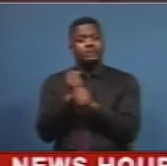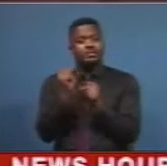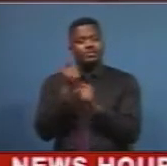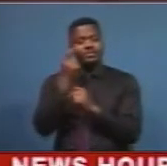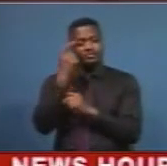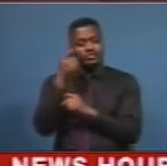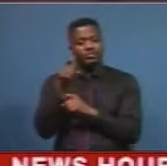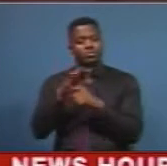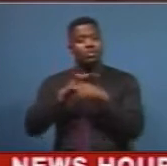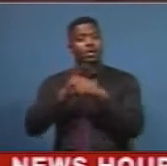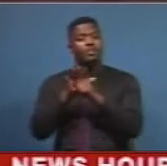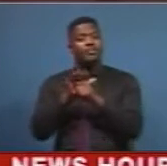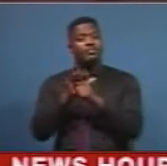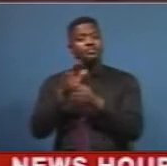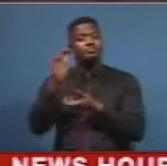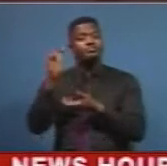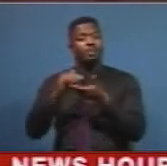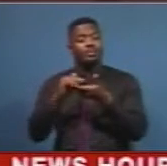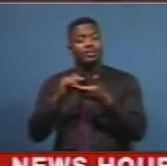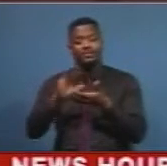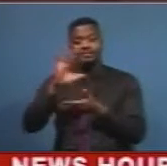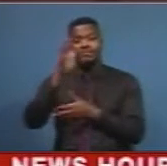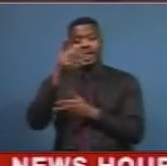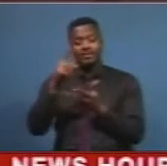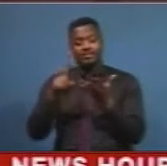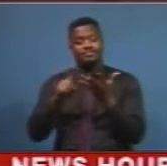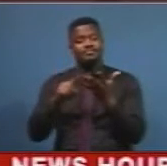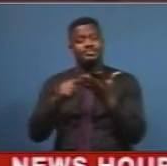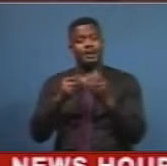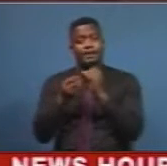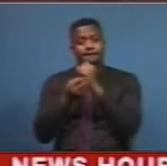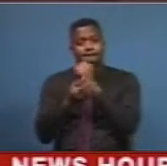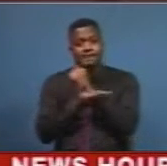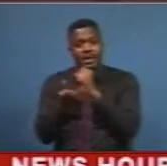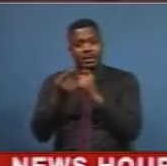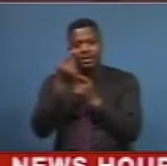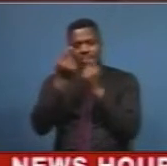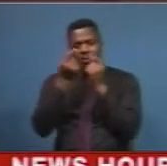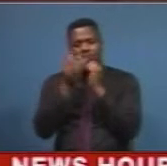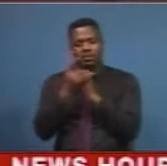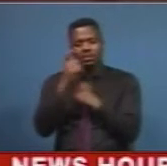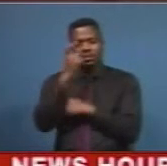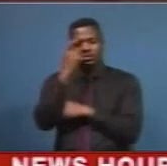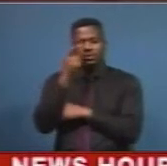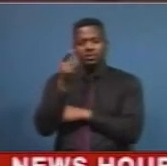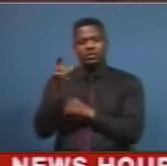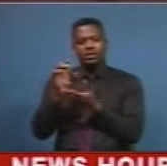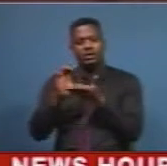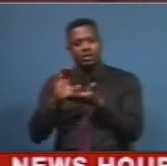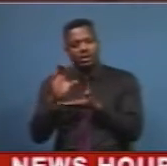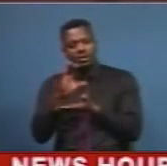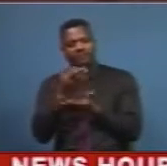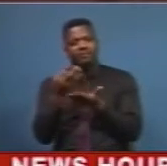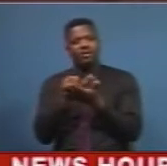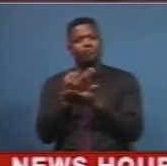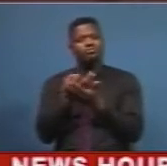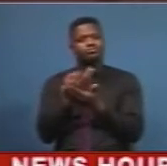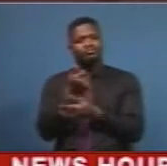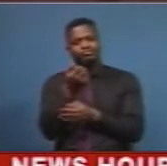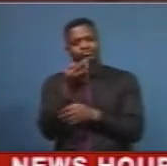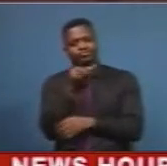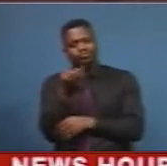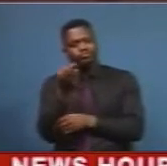COVID-19. Five, the media should be considered by the government in giving enough financial and other